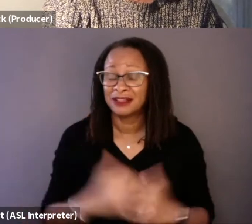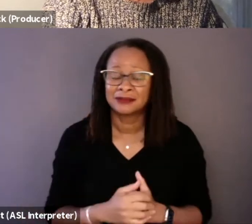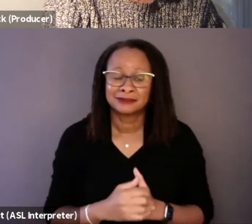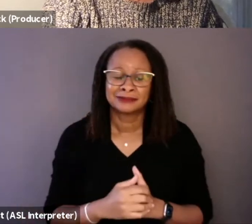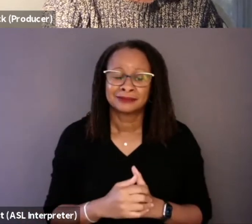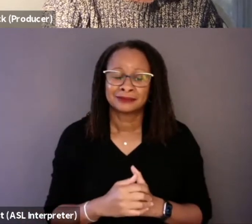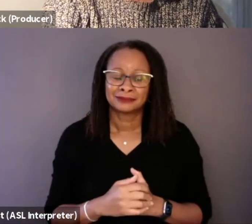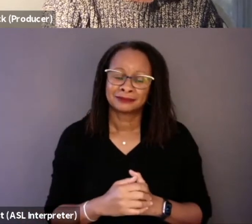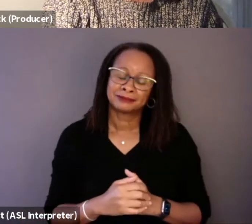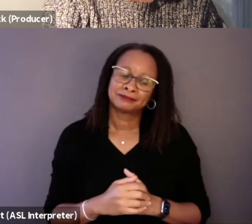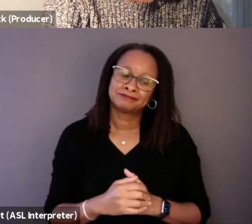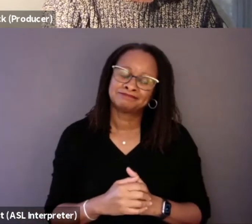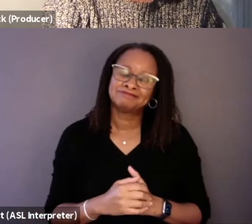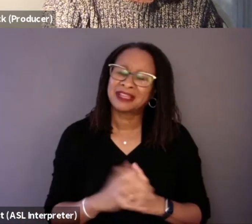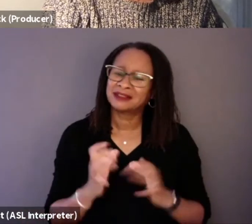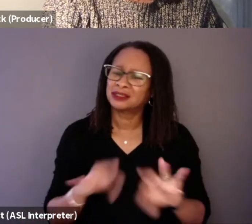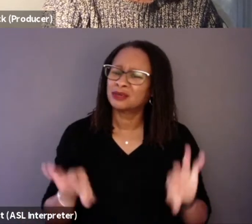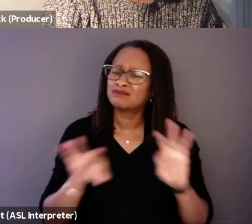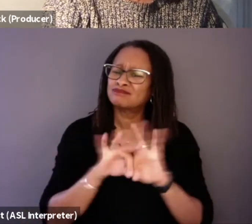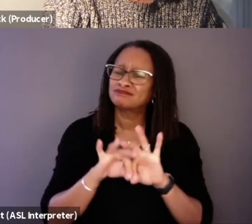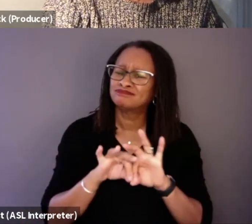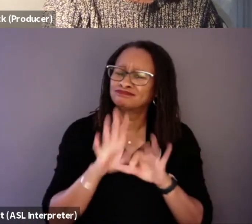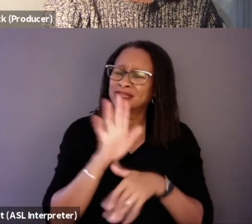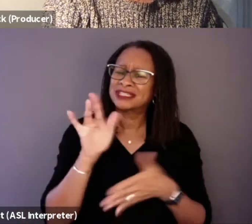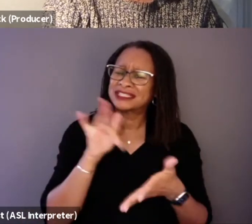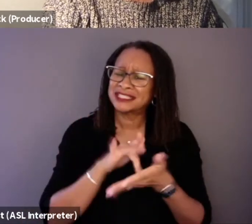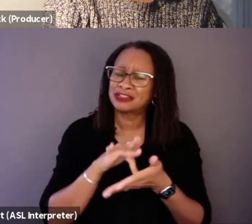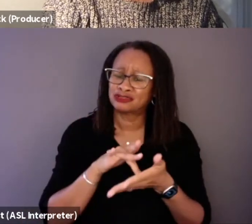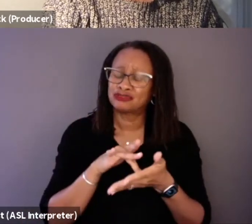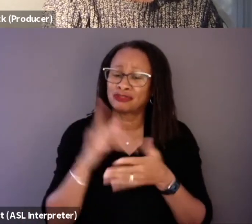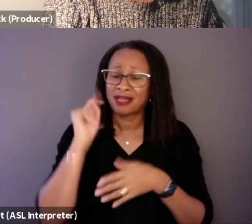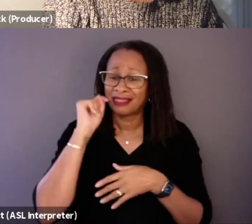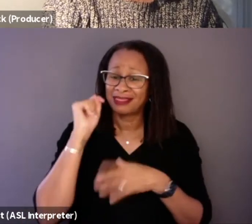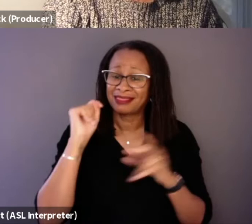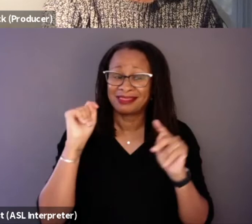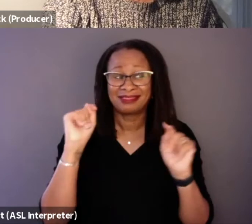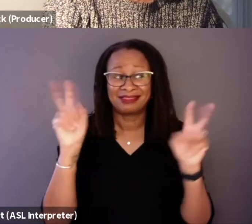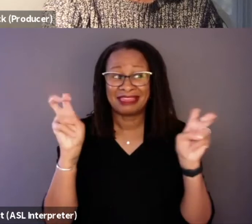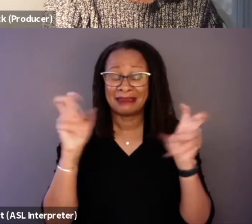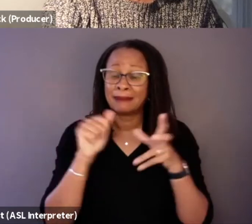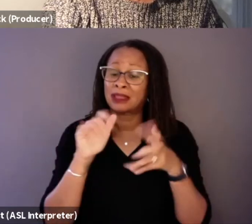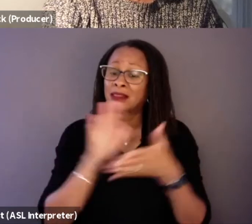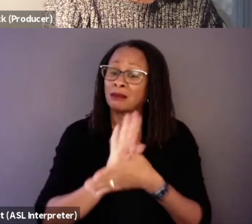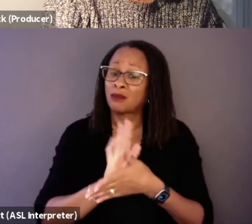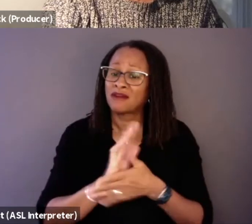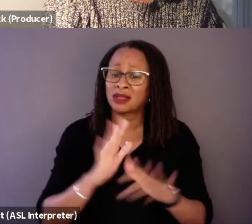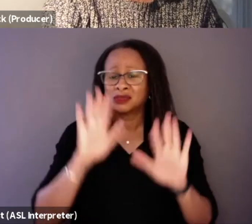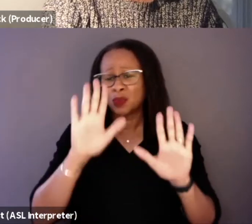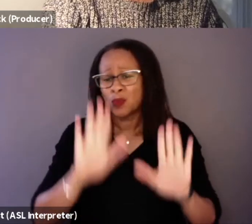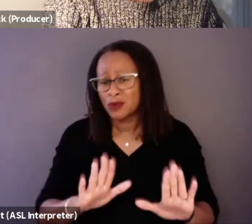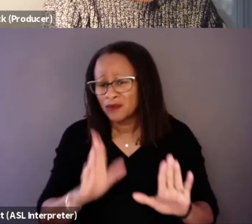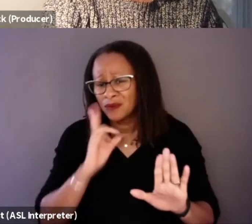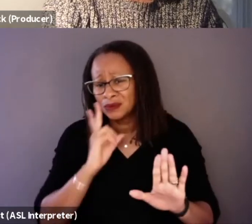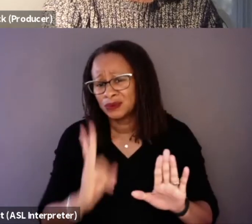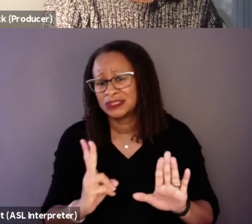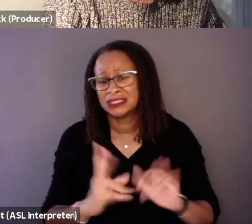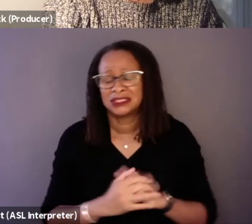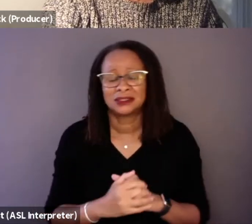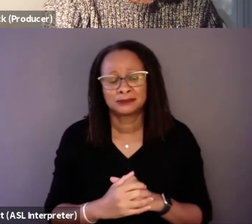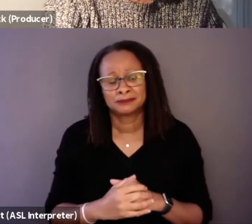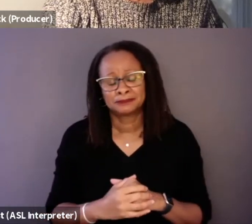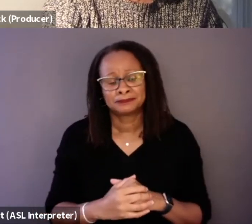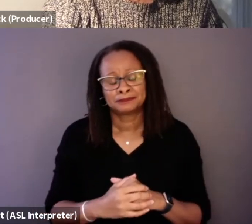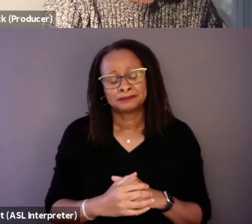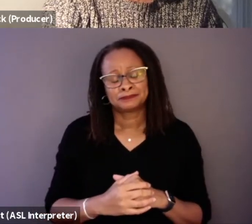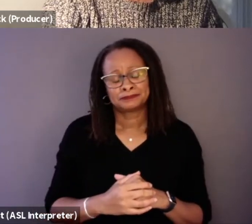those are a central theme in the movie. Yeah. And it was so wonderful to